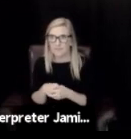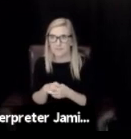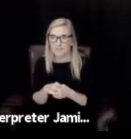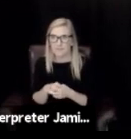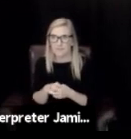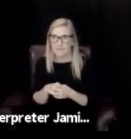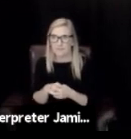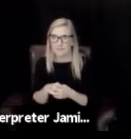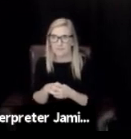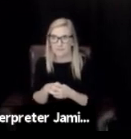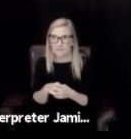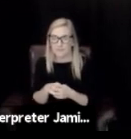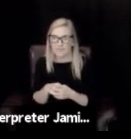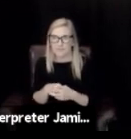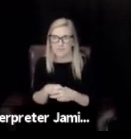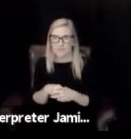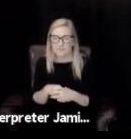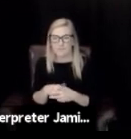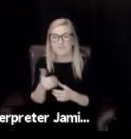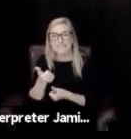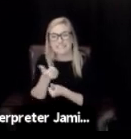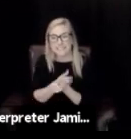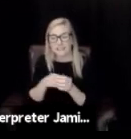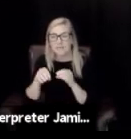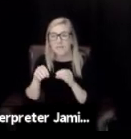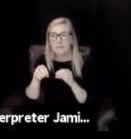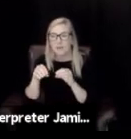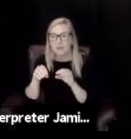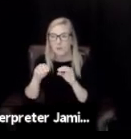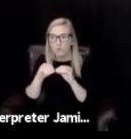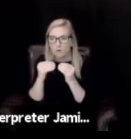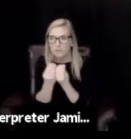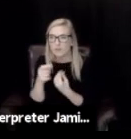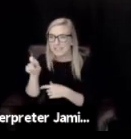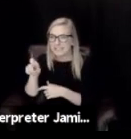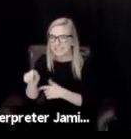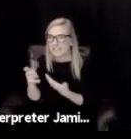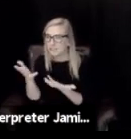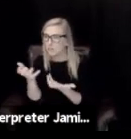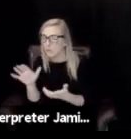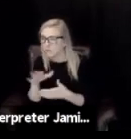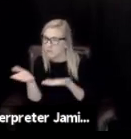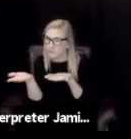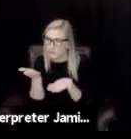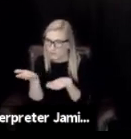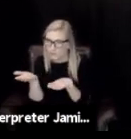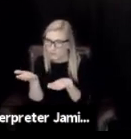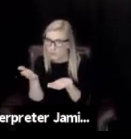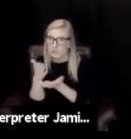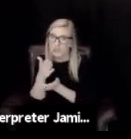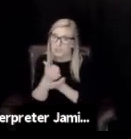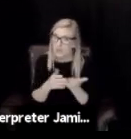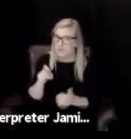Then every organization needs and wants your services. Some organizations need your services, but they don't want